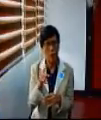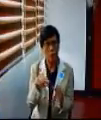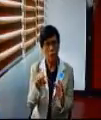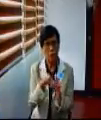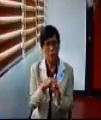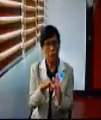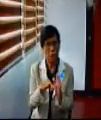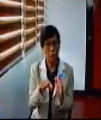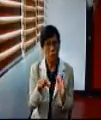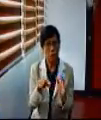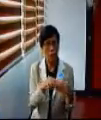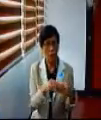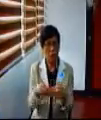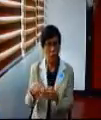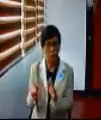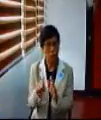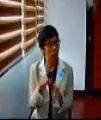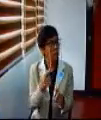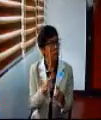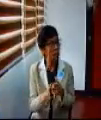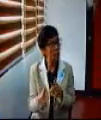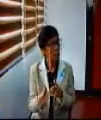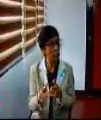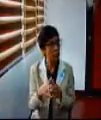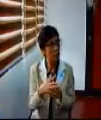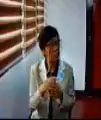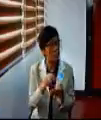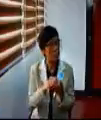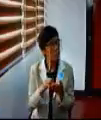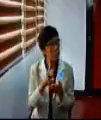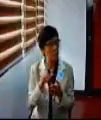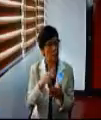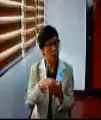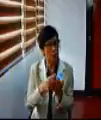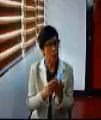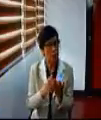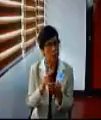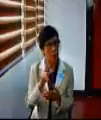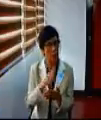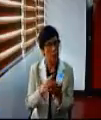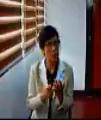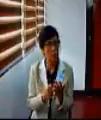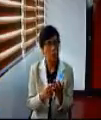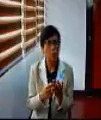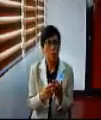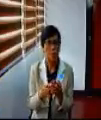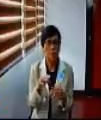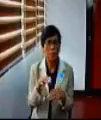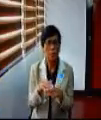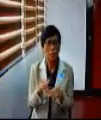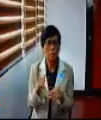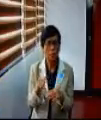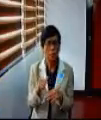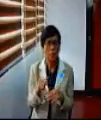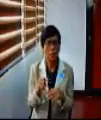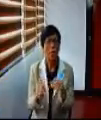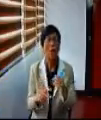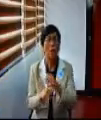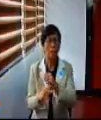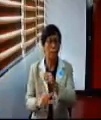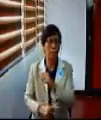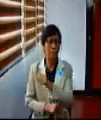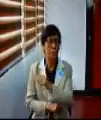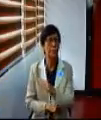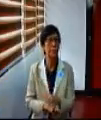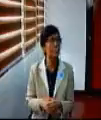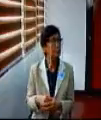broken into three clear parts, the three parts of which we call pillars. Pillar one, pillar two, and pillar